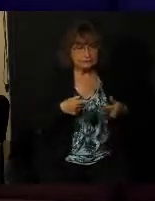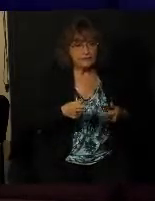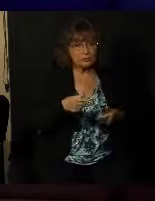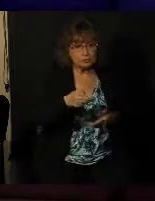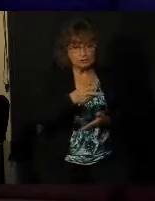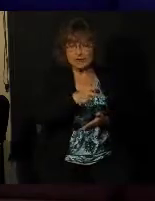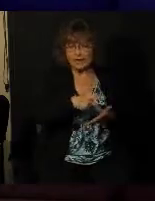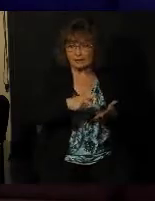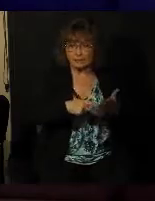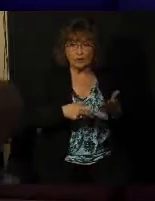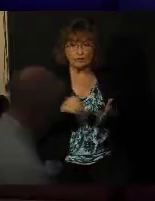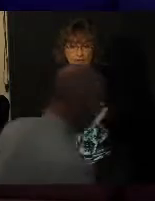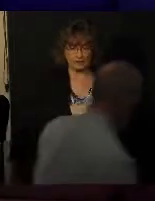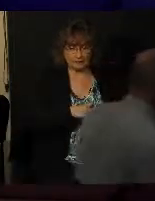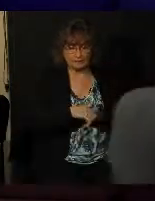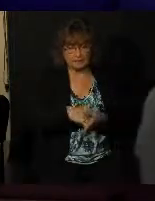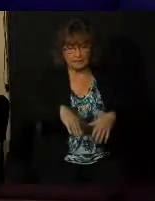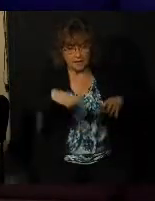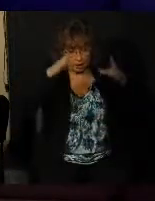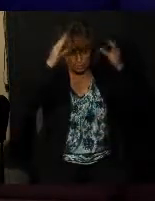I hope we don't take that for granted.